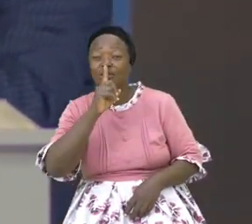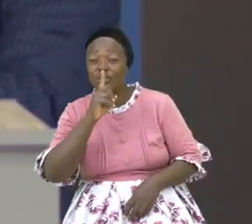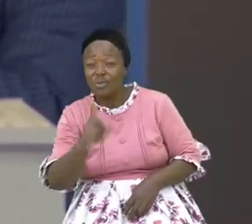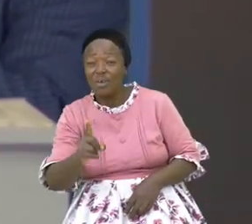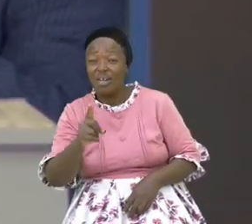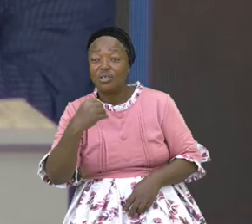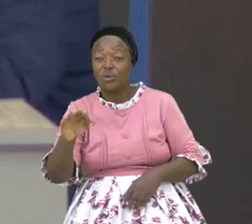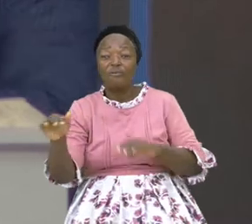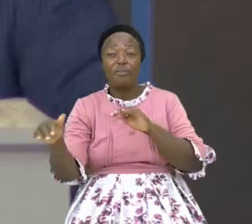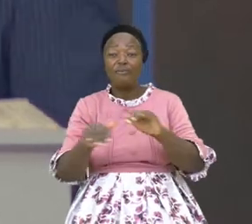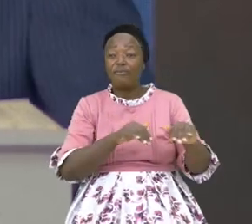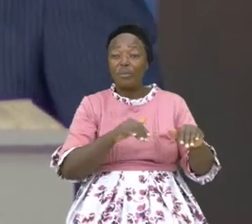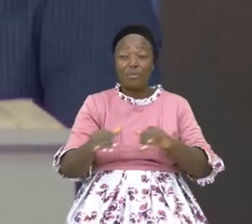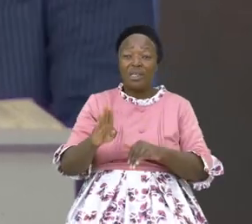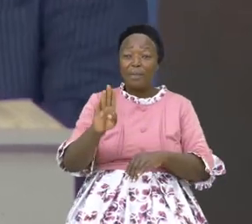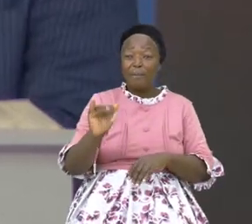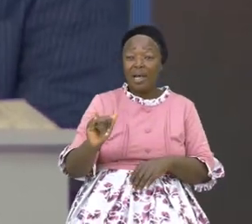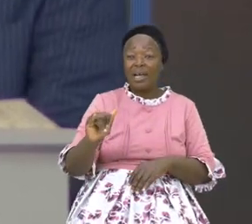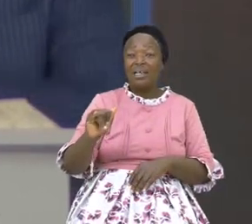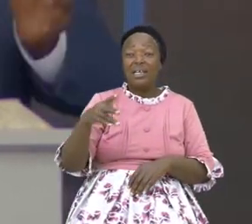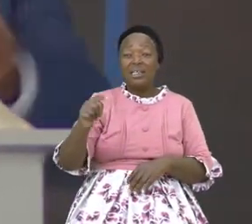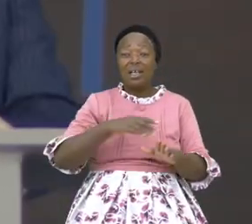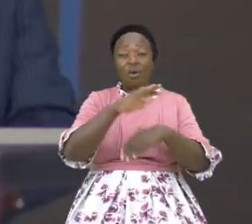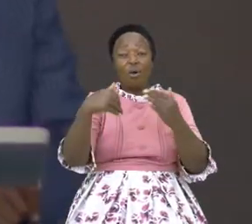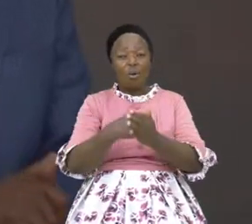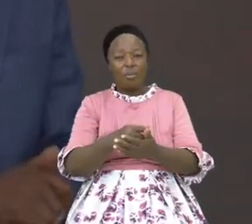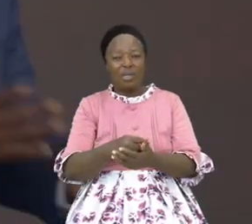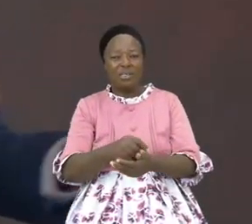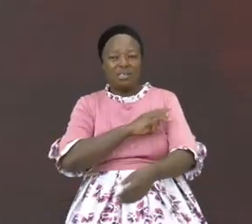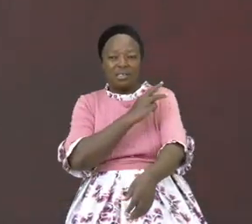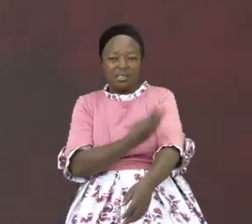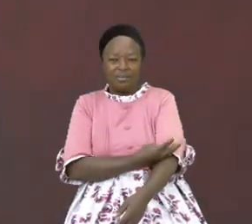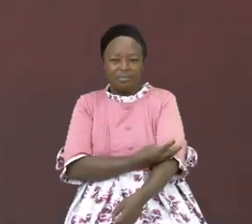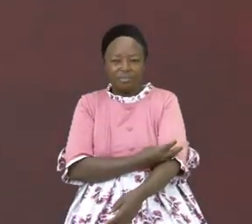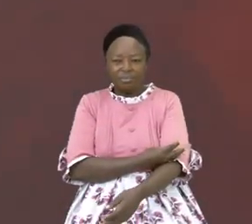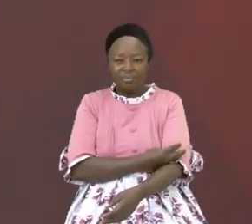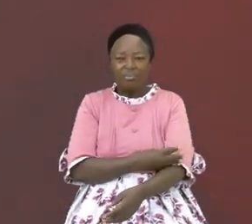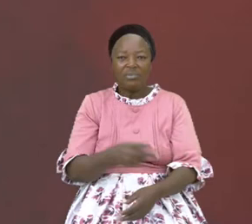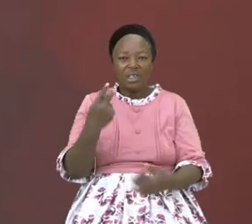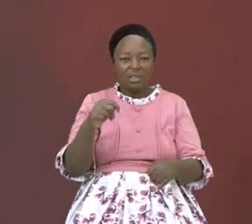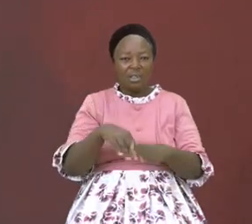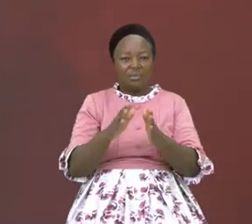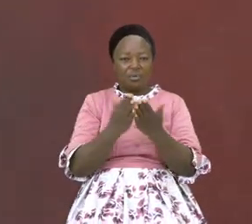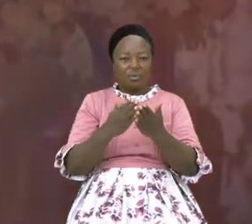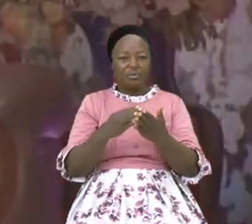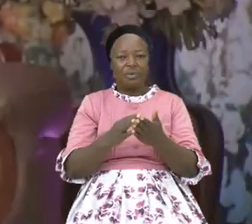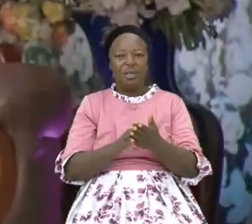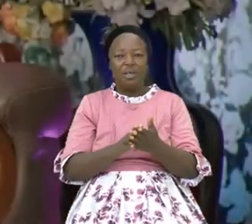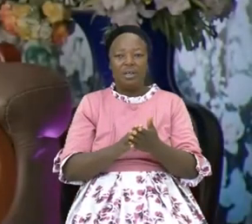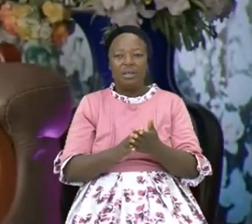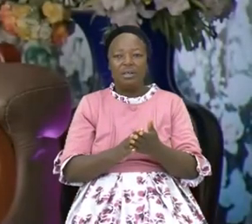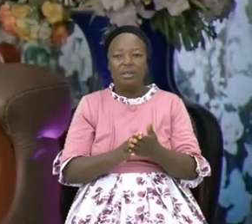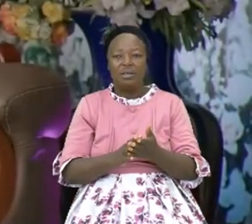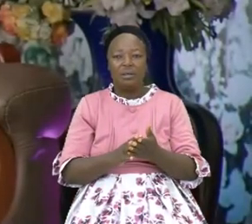of performance by the Almighty. Look at 1 Kings again, chapter 1, reading from verse